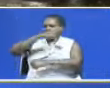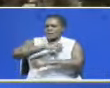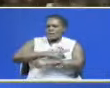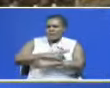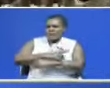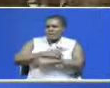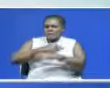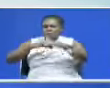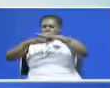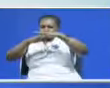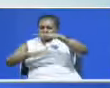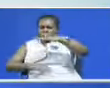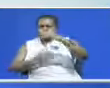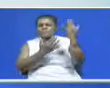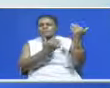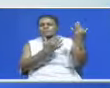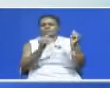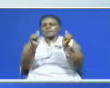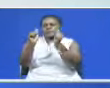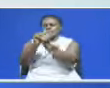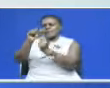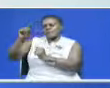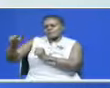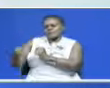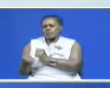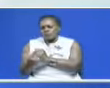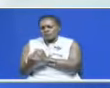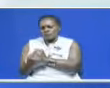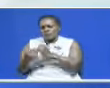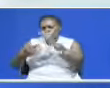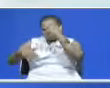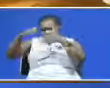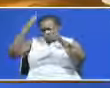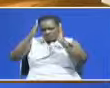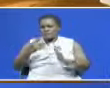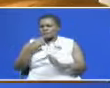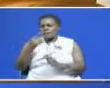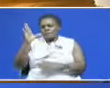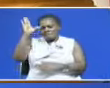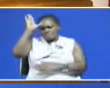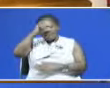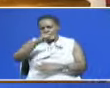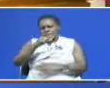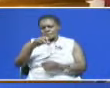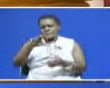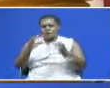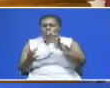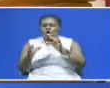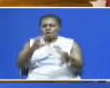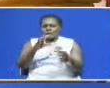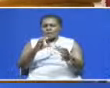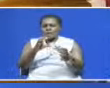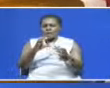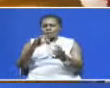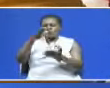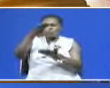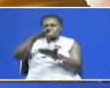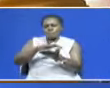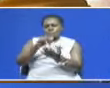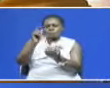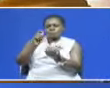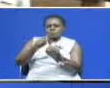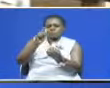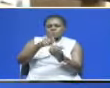way below the expected 10,000. According to Professor Kombe, lack of the required reagents have scaled down the number